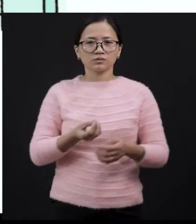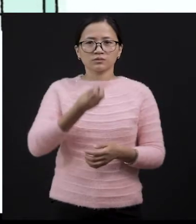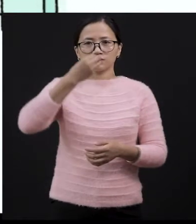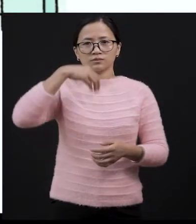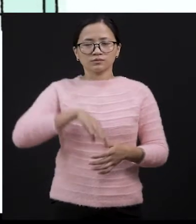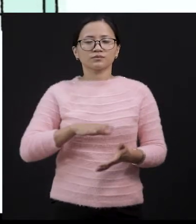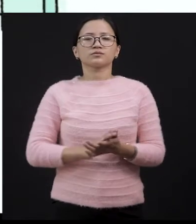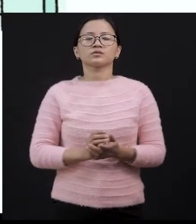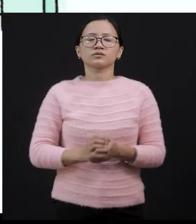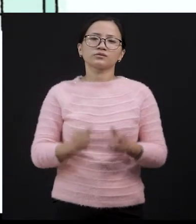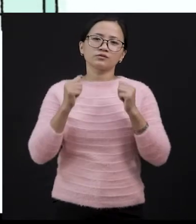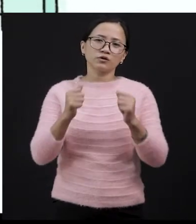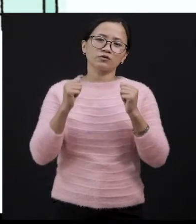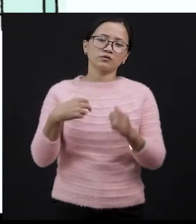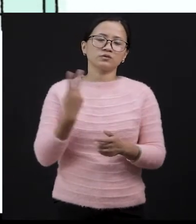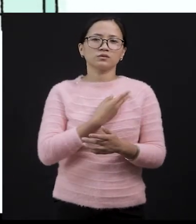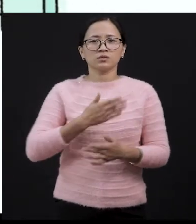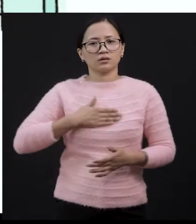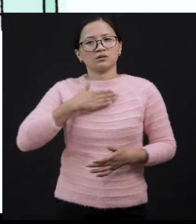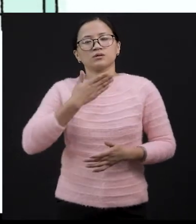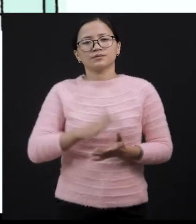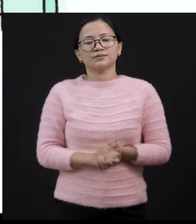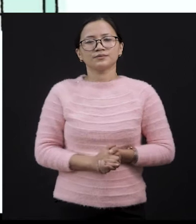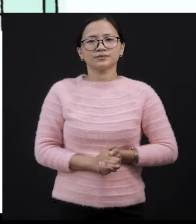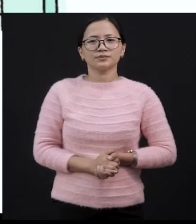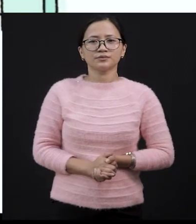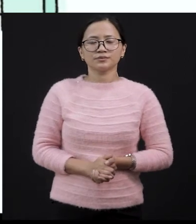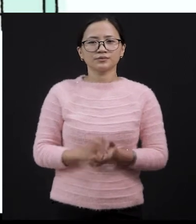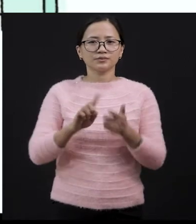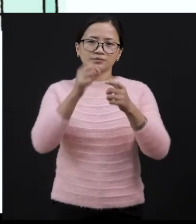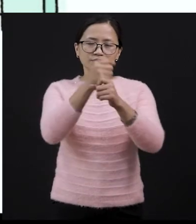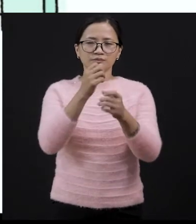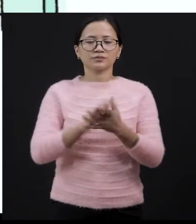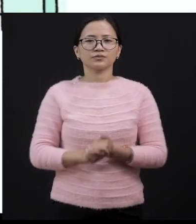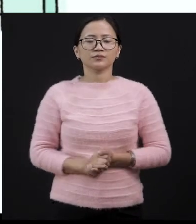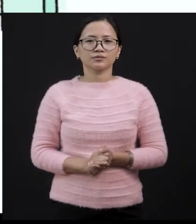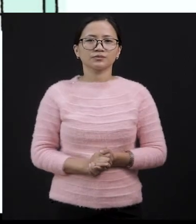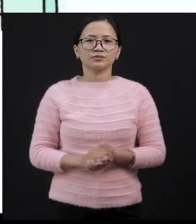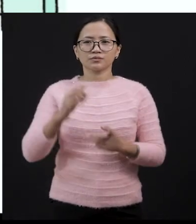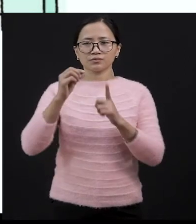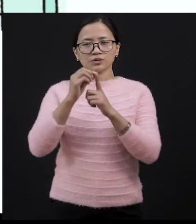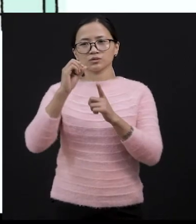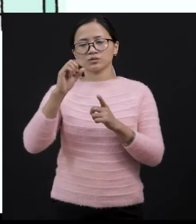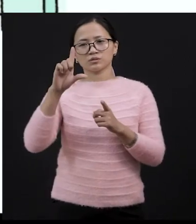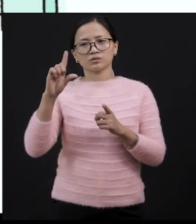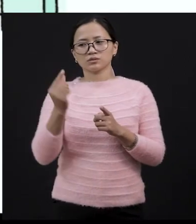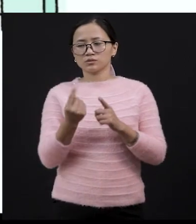is difficult for us to breathe, right? So that is also an example of